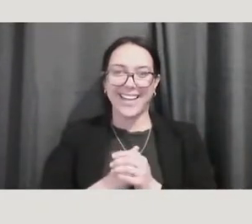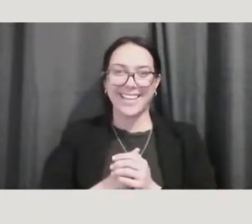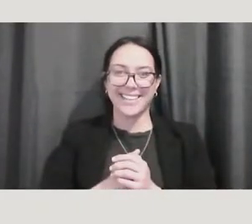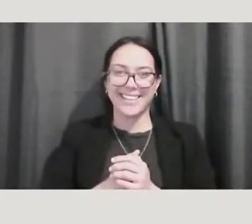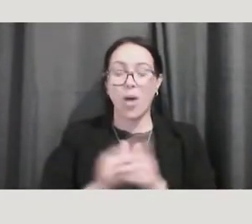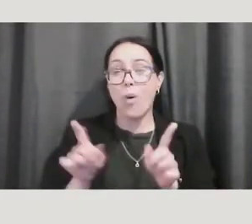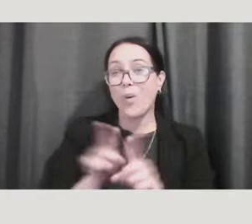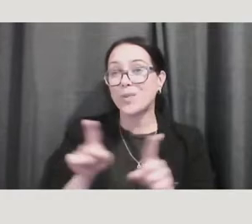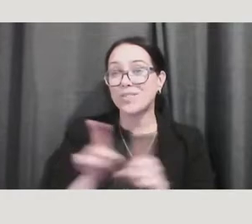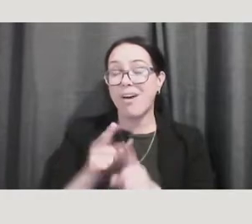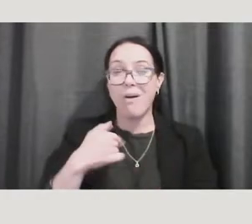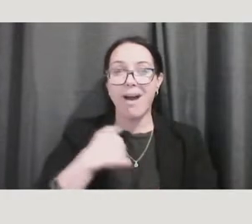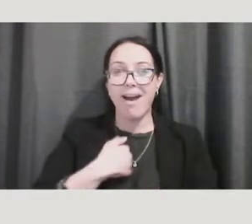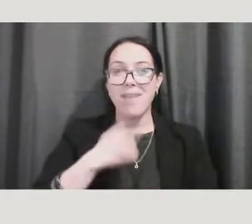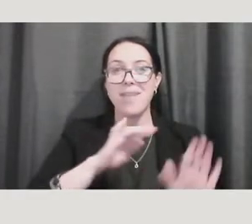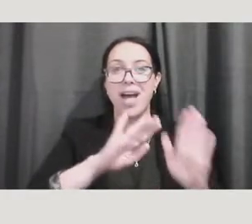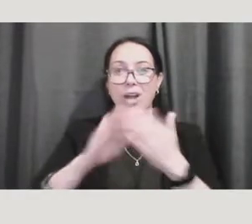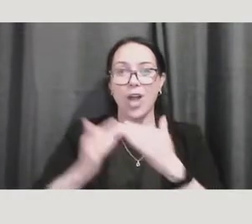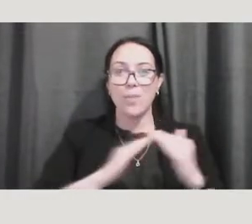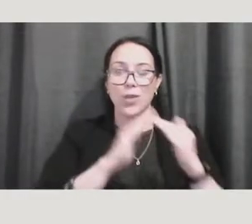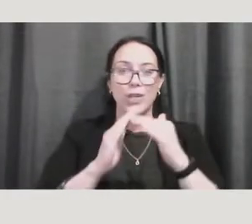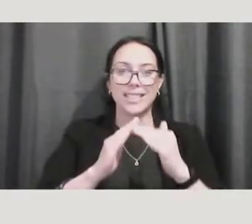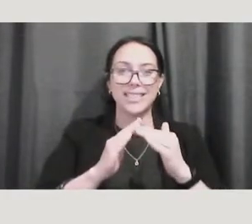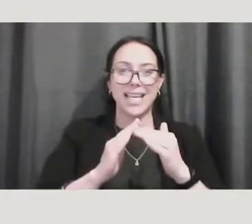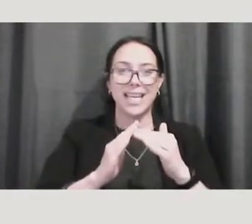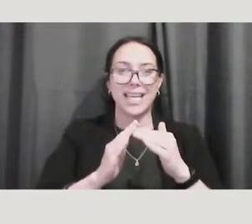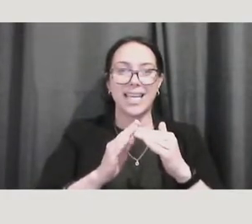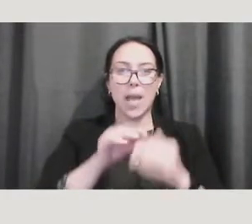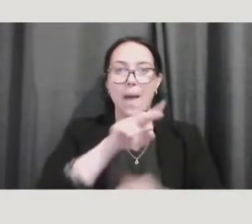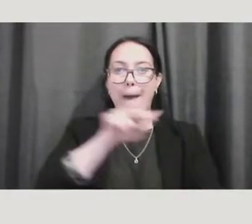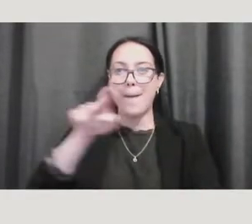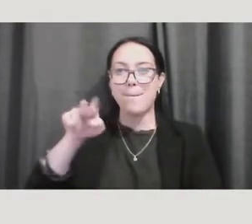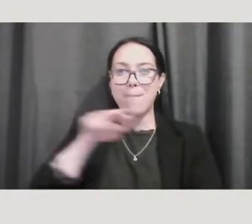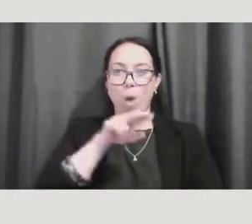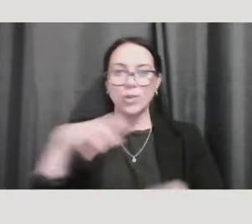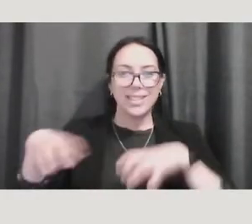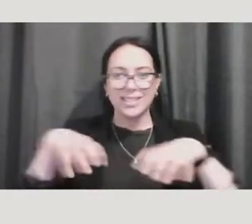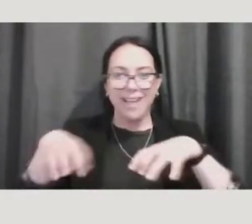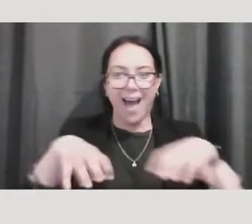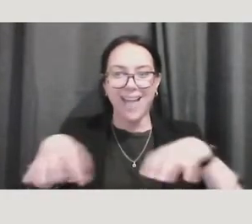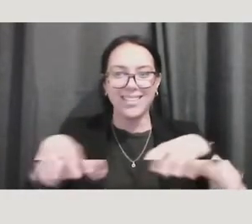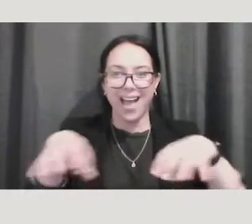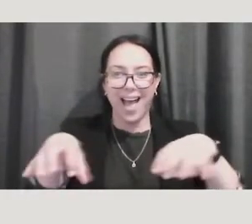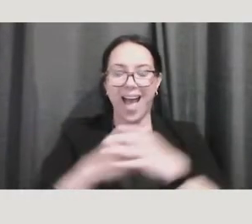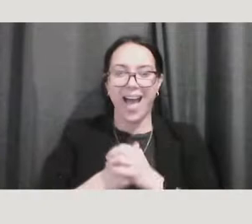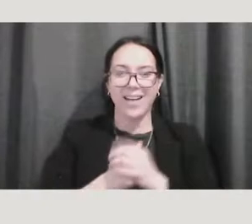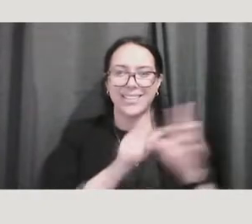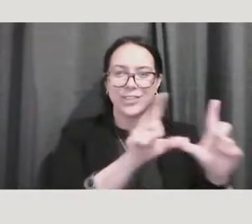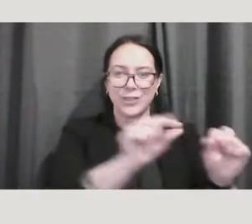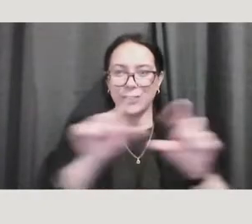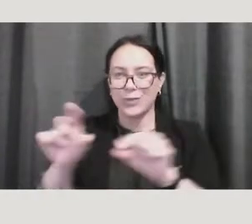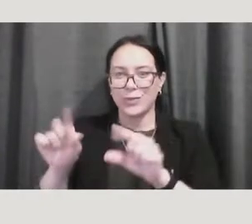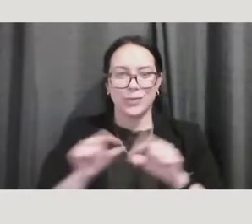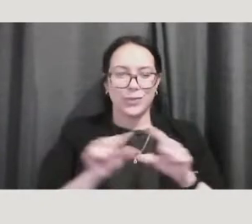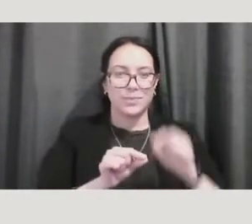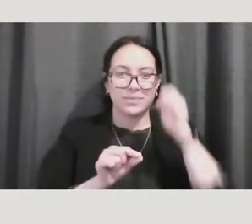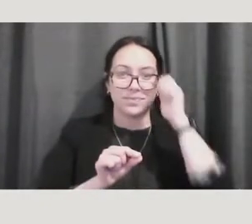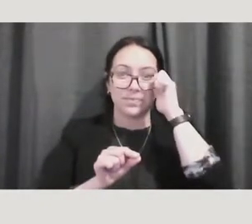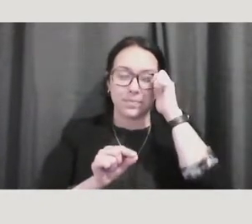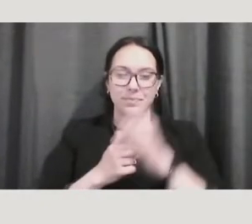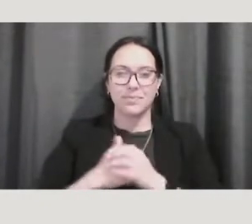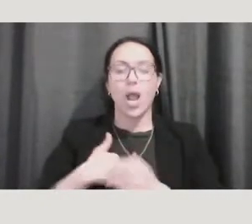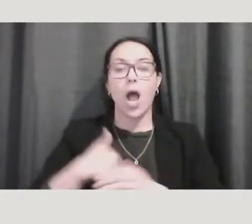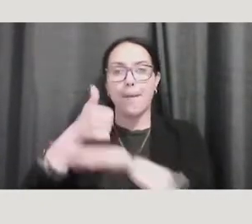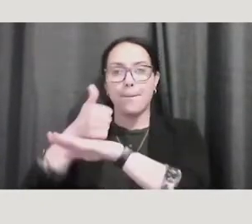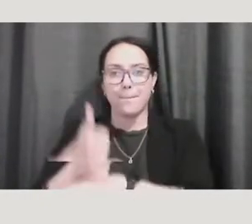I am a community multitasker in which um in which uh I am based in